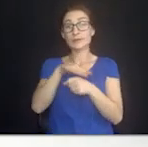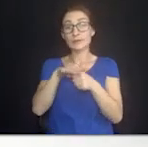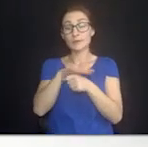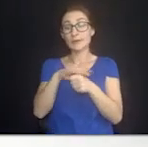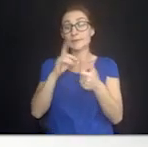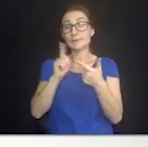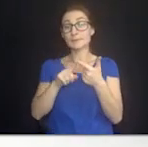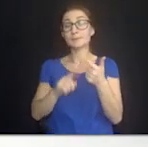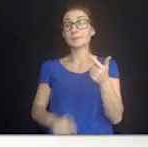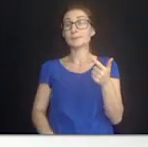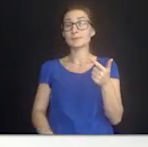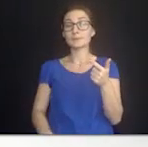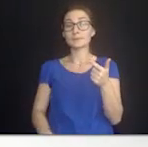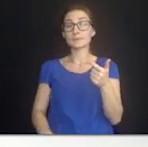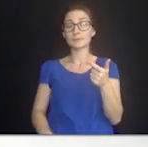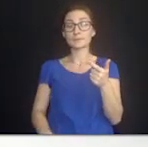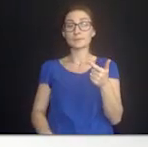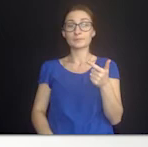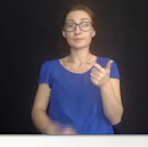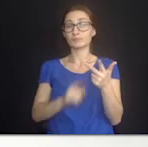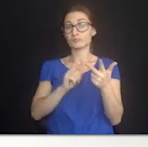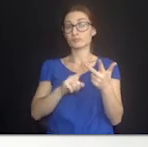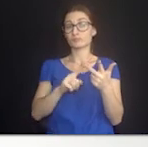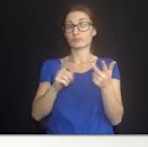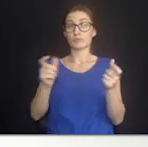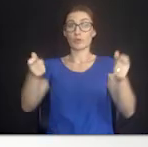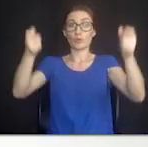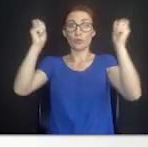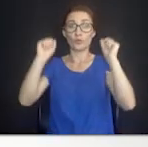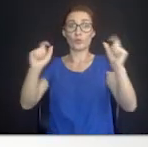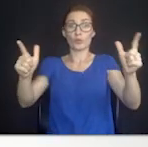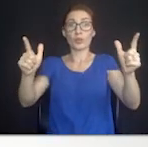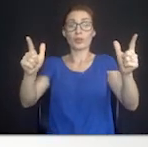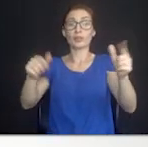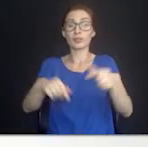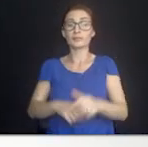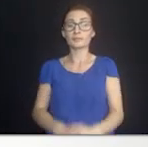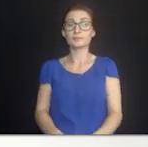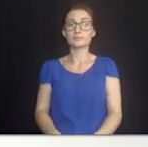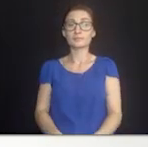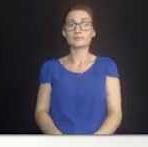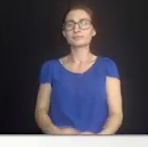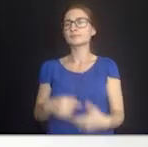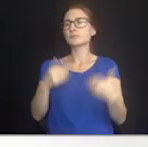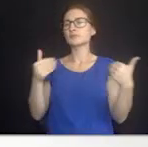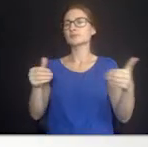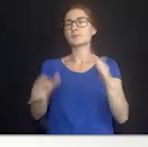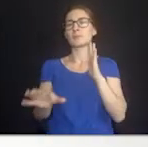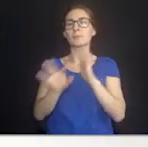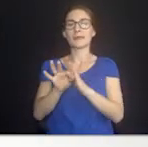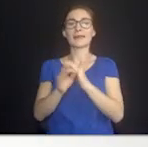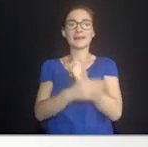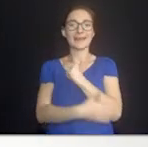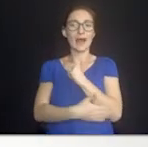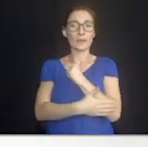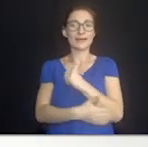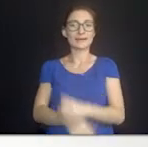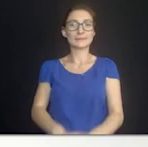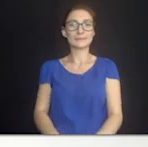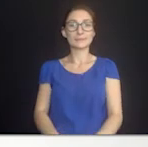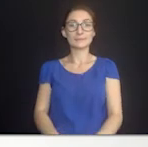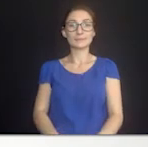and see what's available in your county, or you can just look for just all of them if you want to see everything. So let's pick a county,